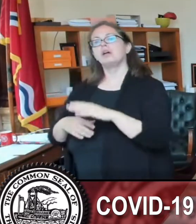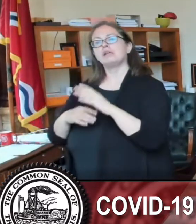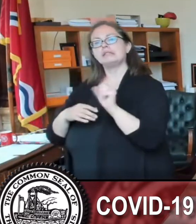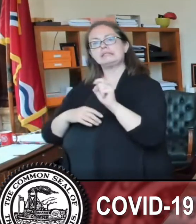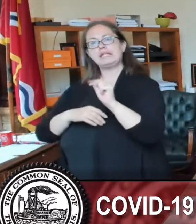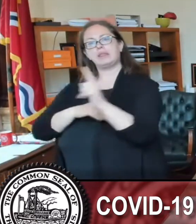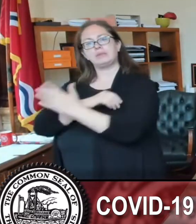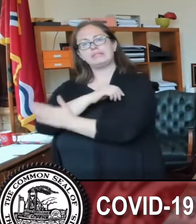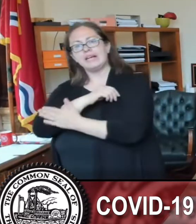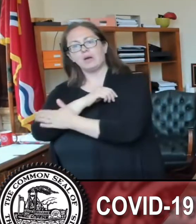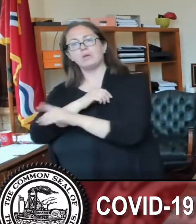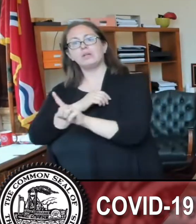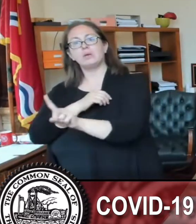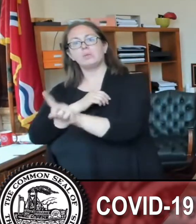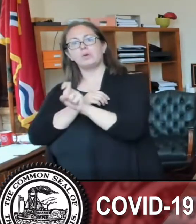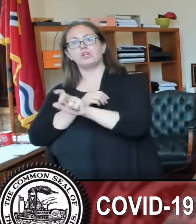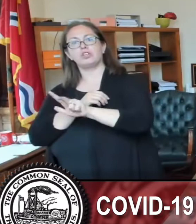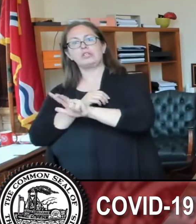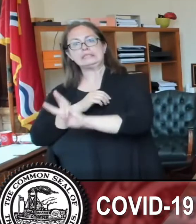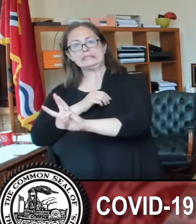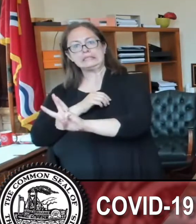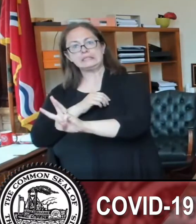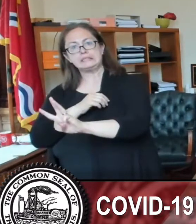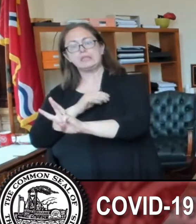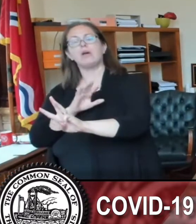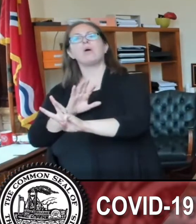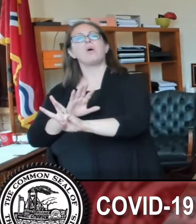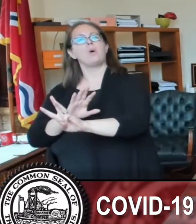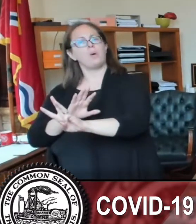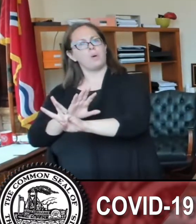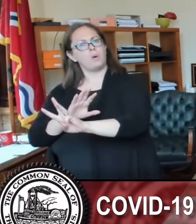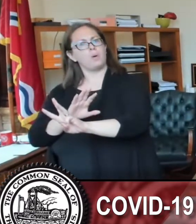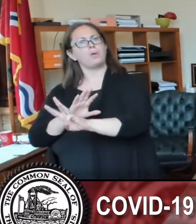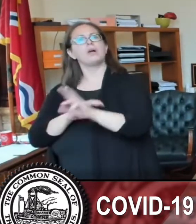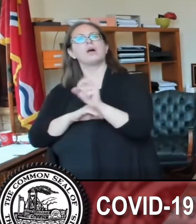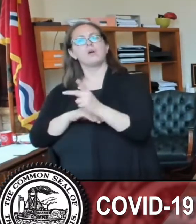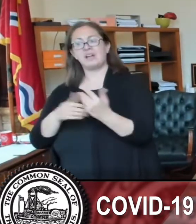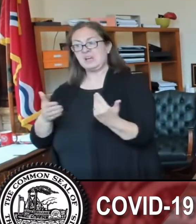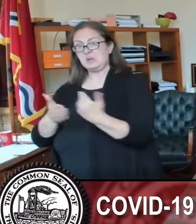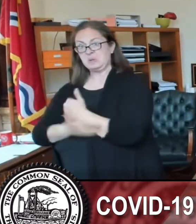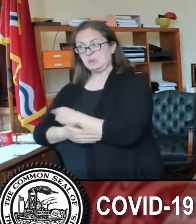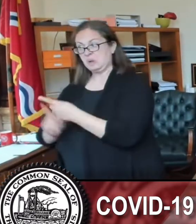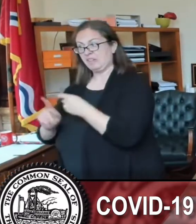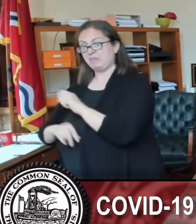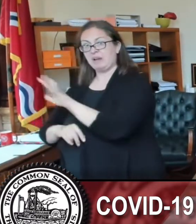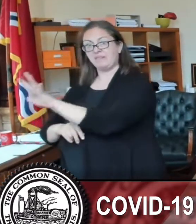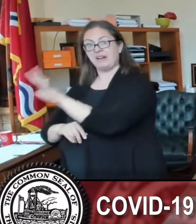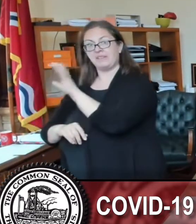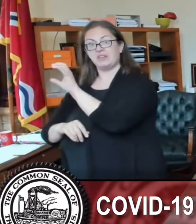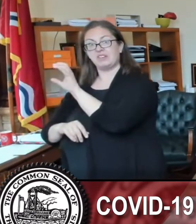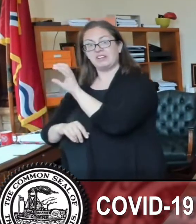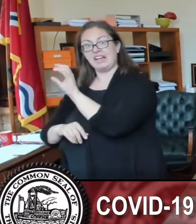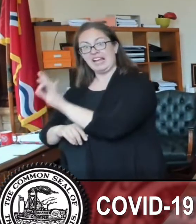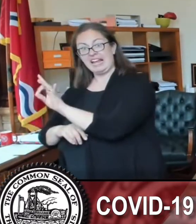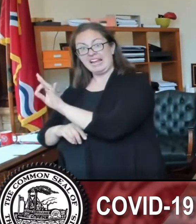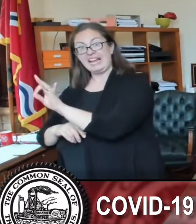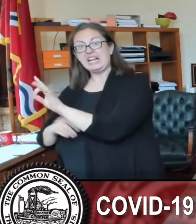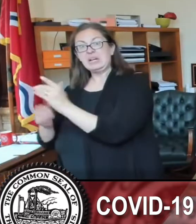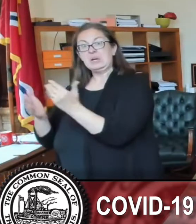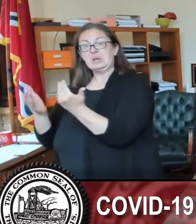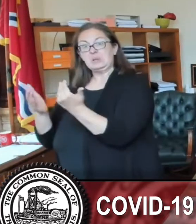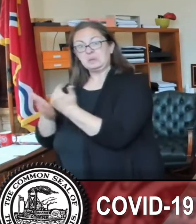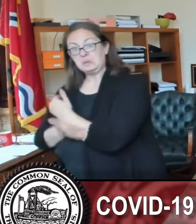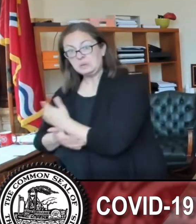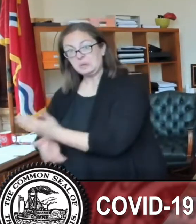had 136. So as you can see, most of the new positive cases yesterday in Missouri were in outstate